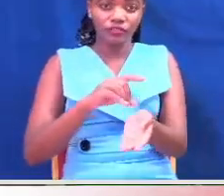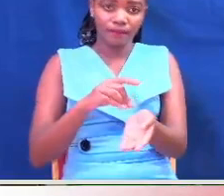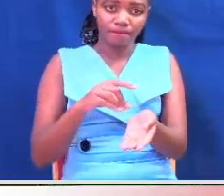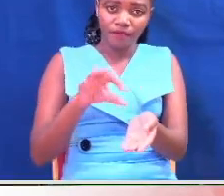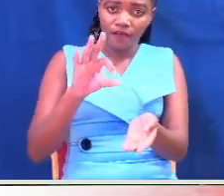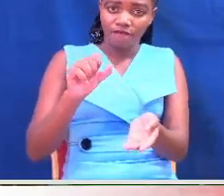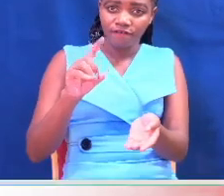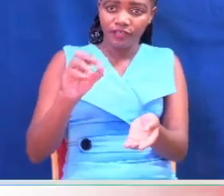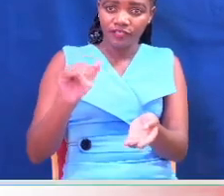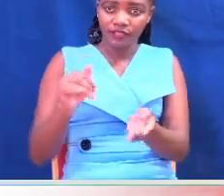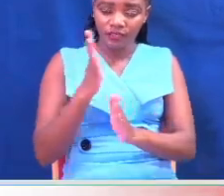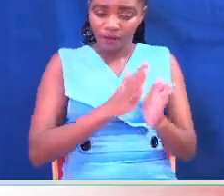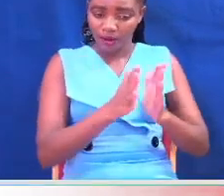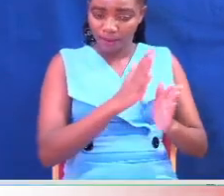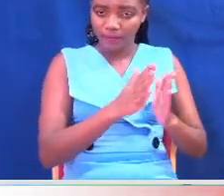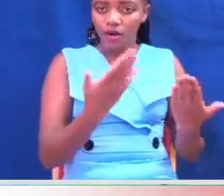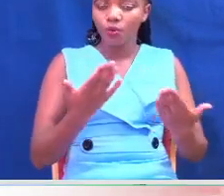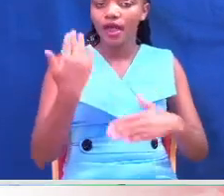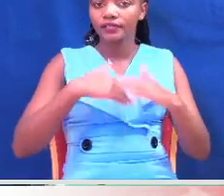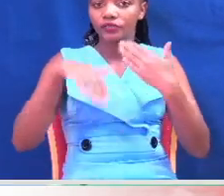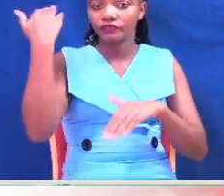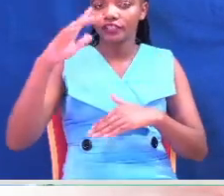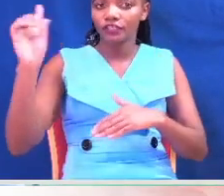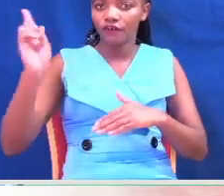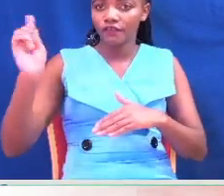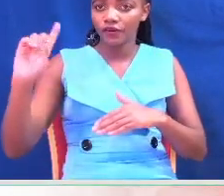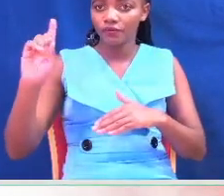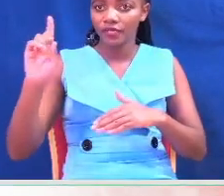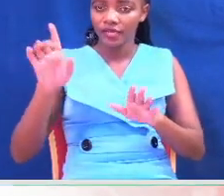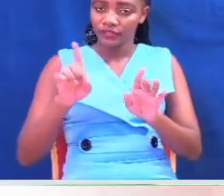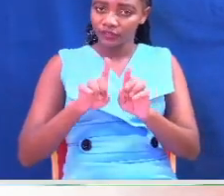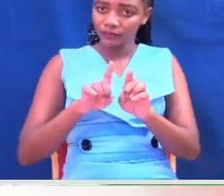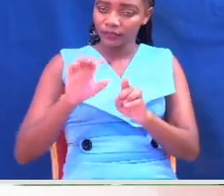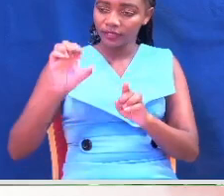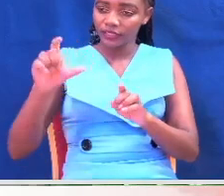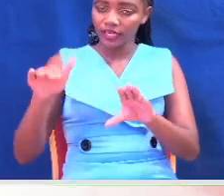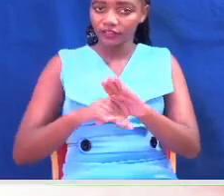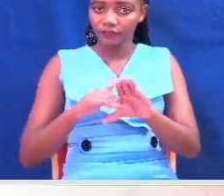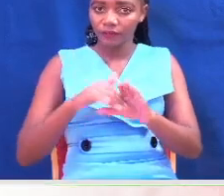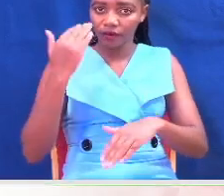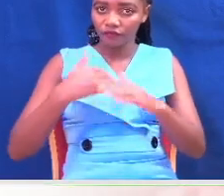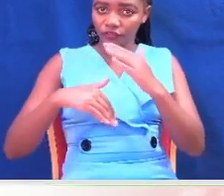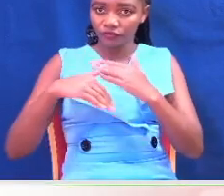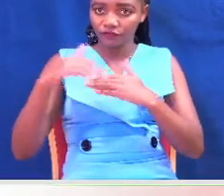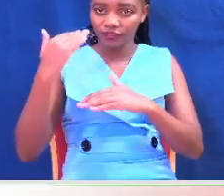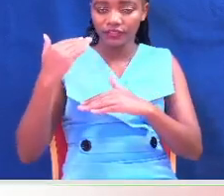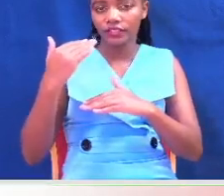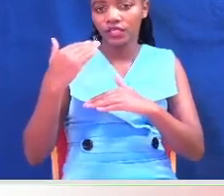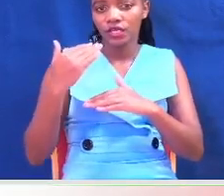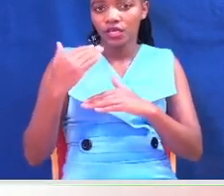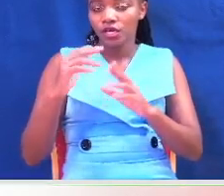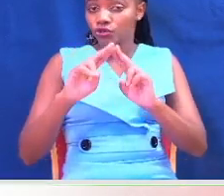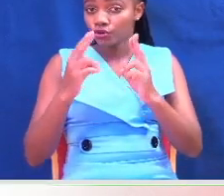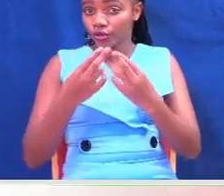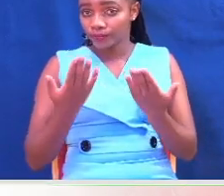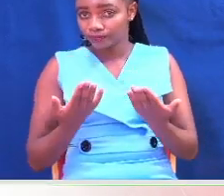education planner and economist at the University of Nairobi and an executive member of the university's staff union. In my view,